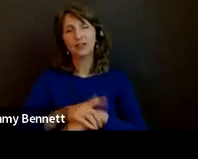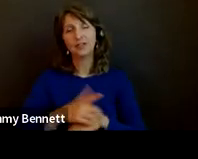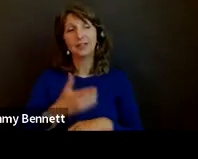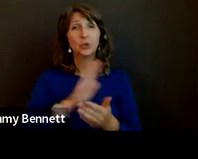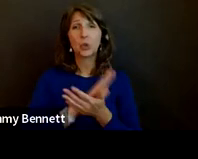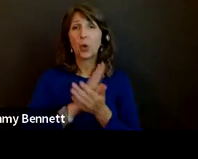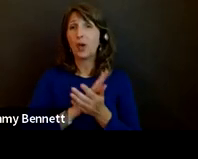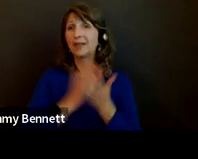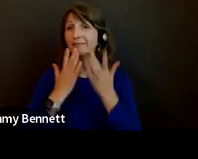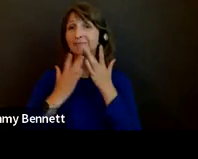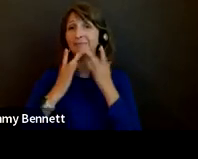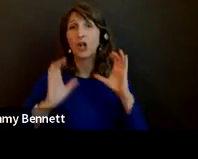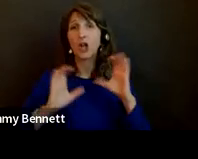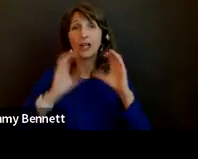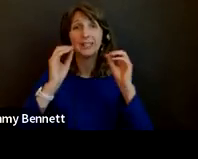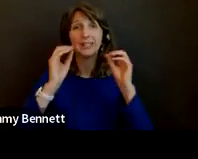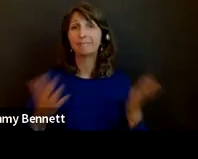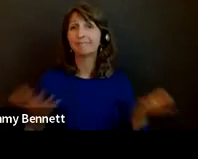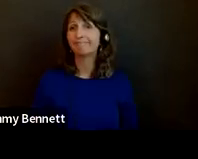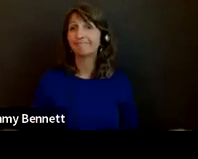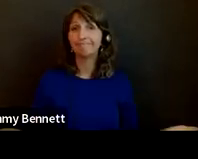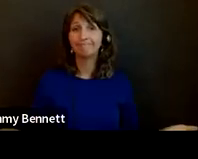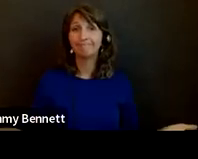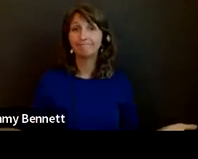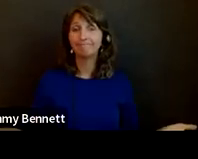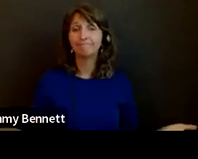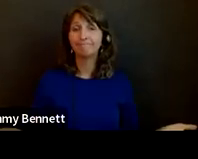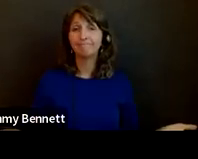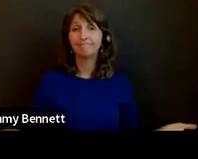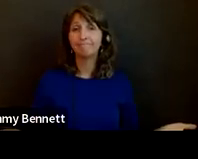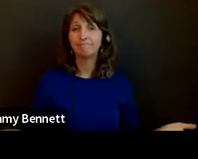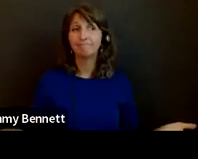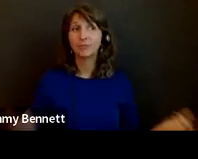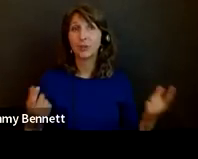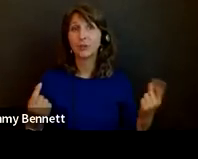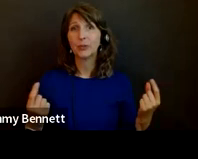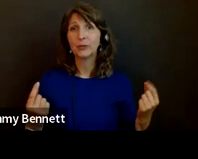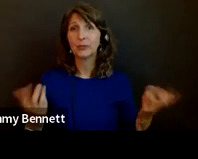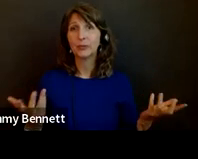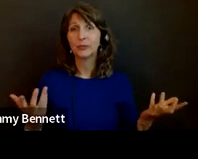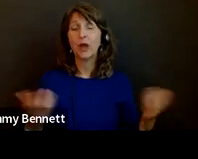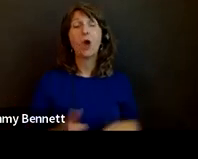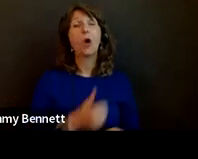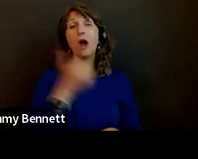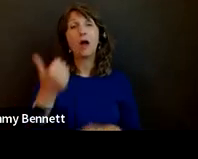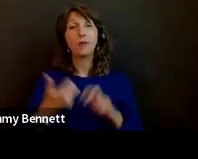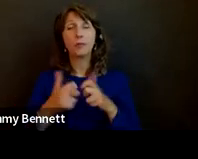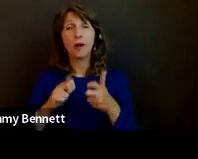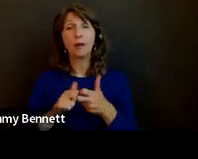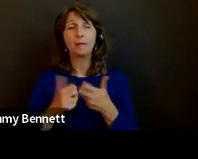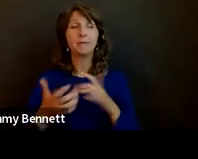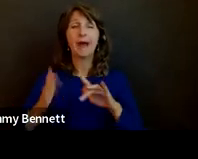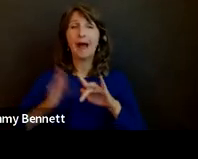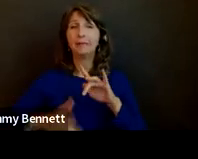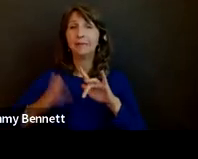the issue then was, at that point, what do we do? Another way that this happens is chronic absenteeism.